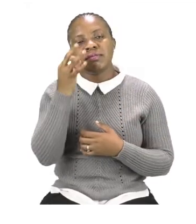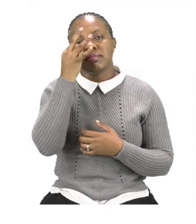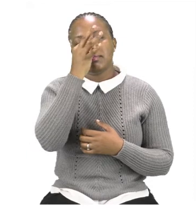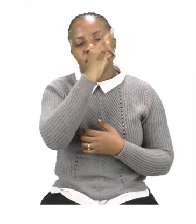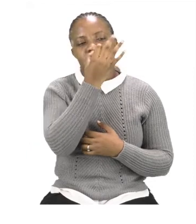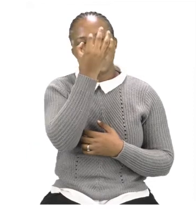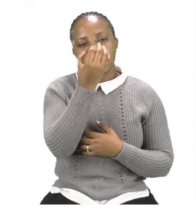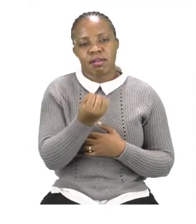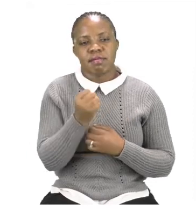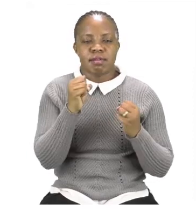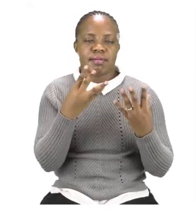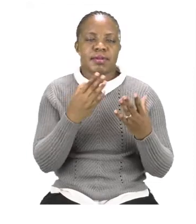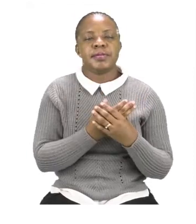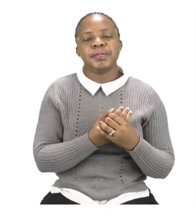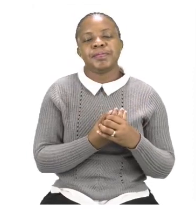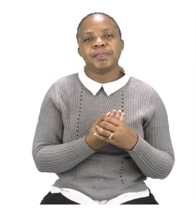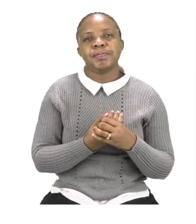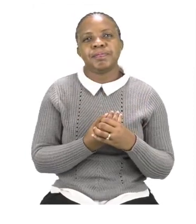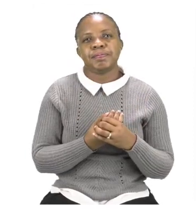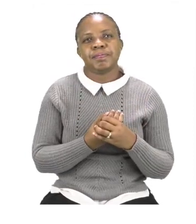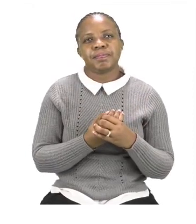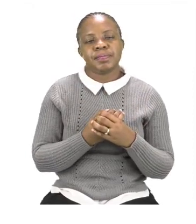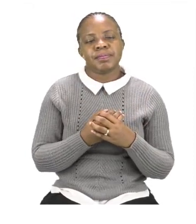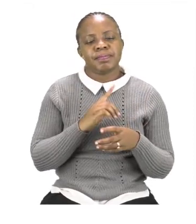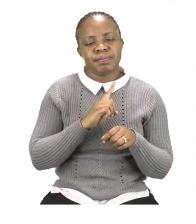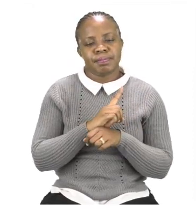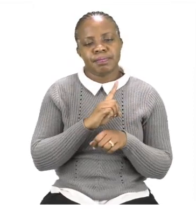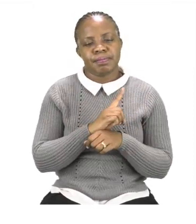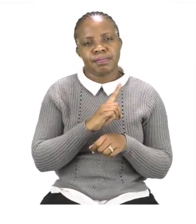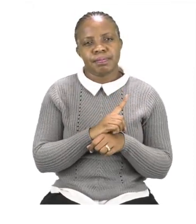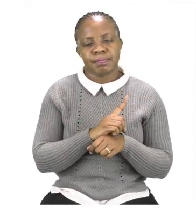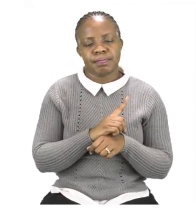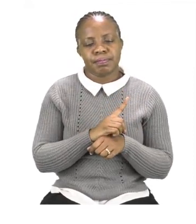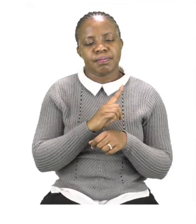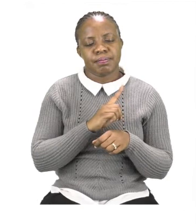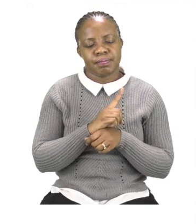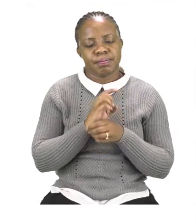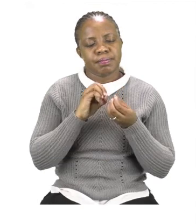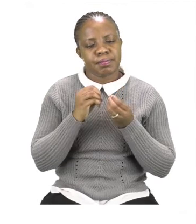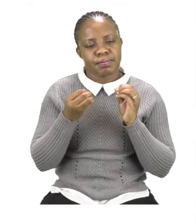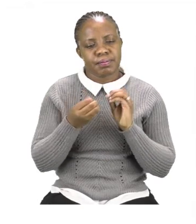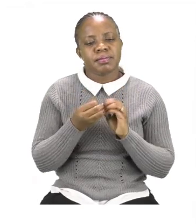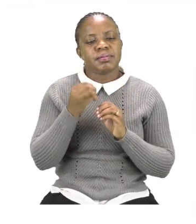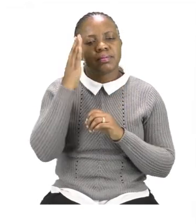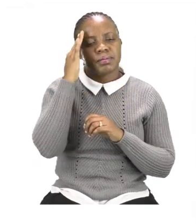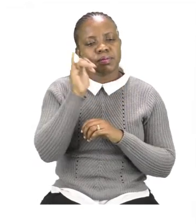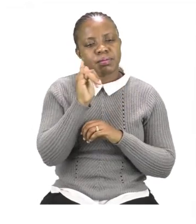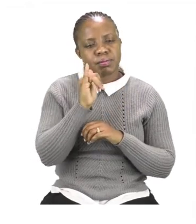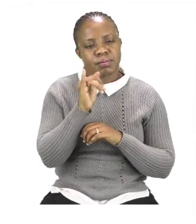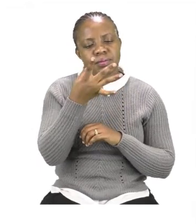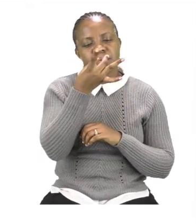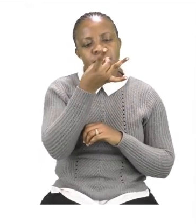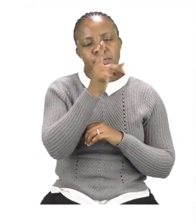So the first important numbers that we need to find or work out is 8